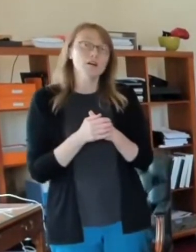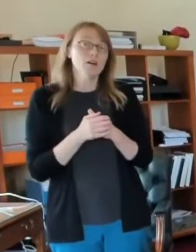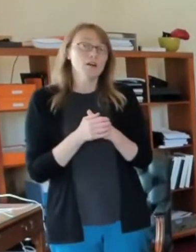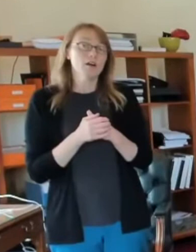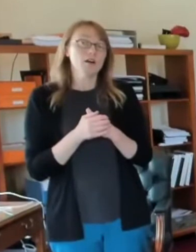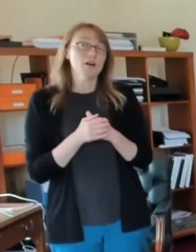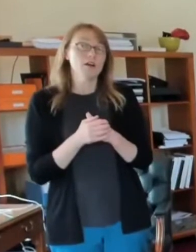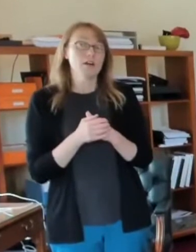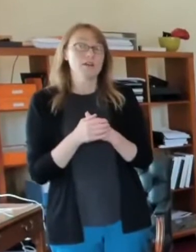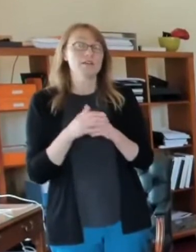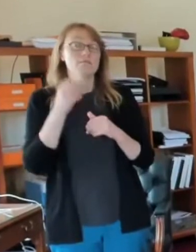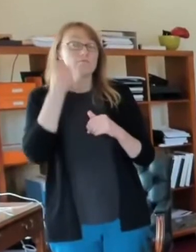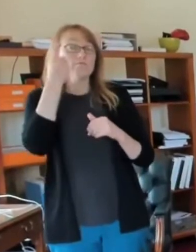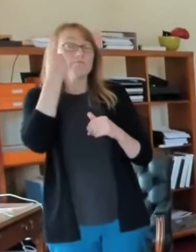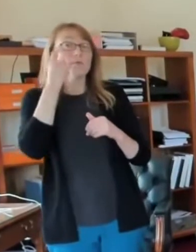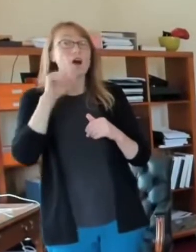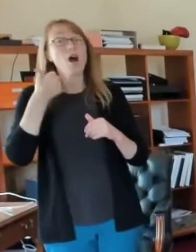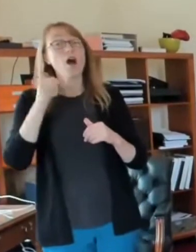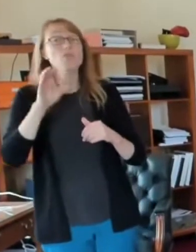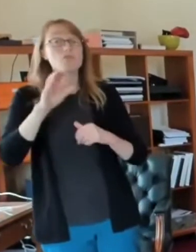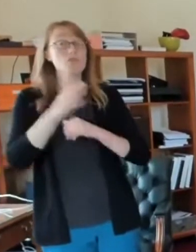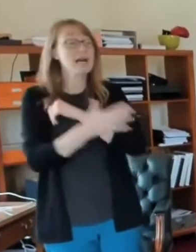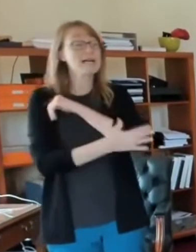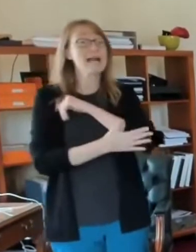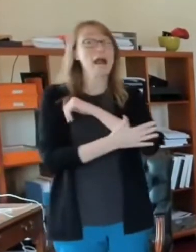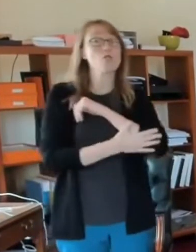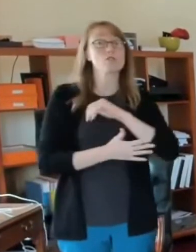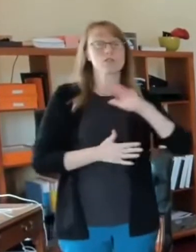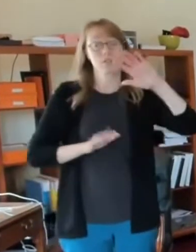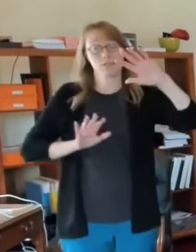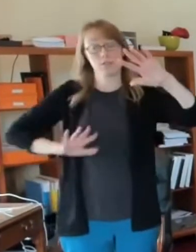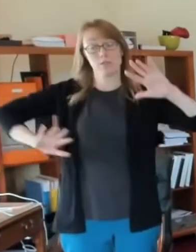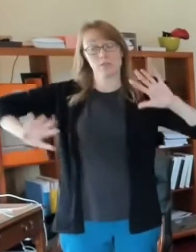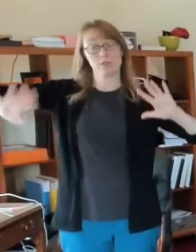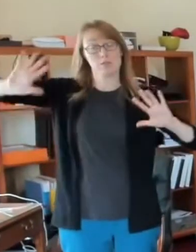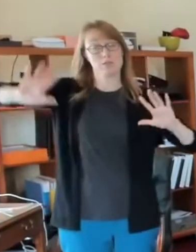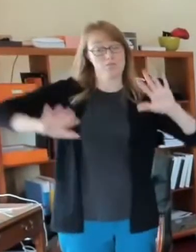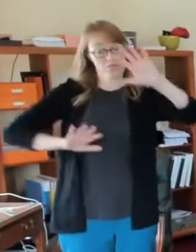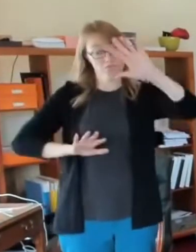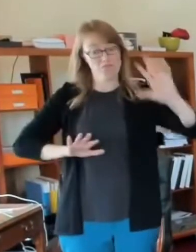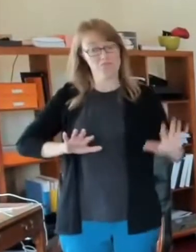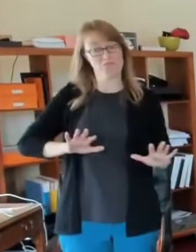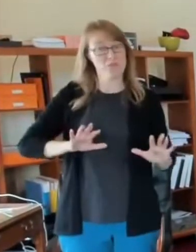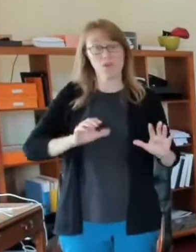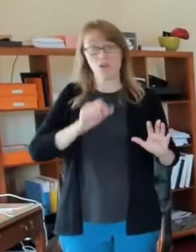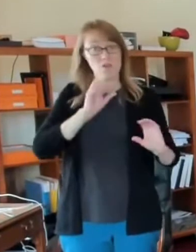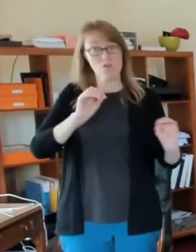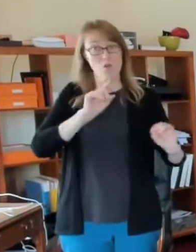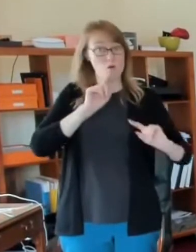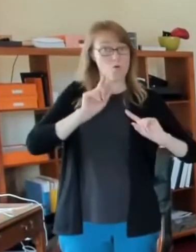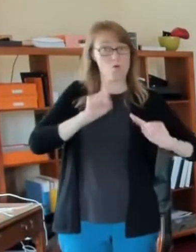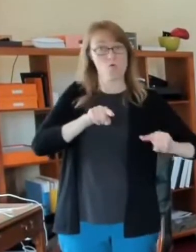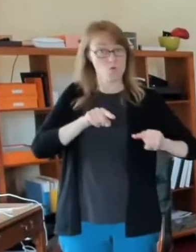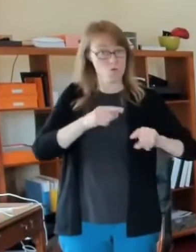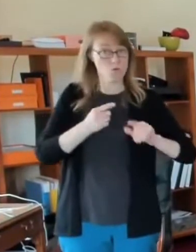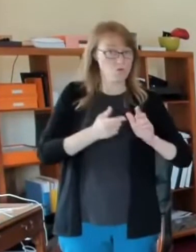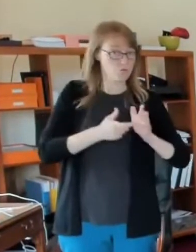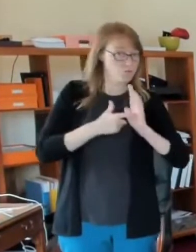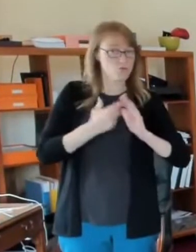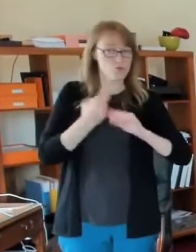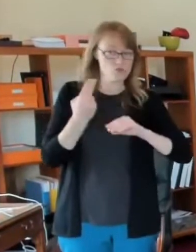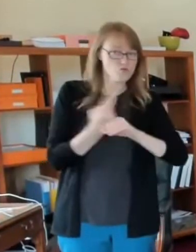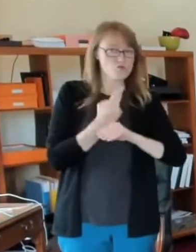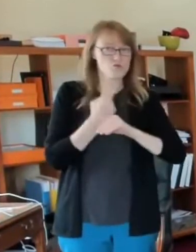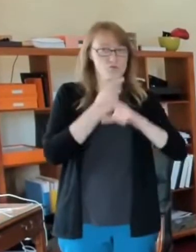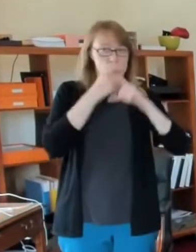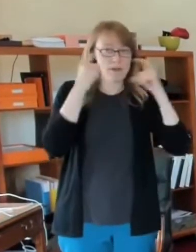our surrounding counties, though, and we're a very fluid society. So if everyone would just wear a mask, we